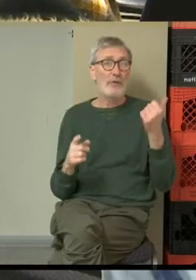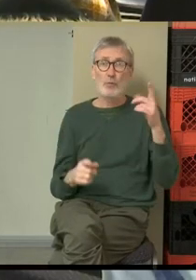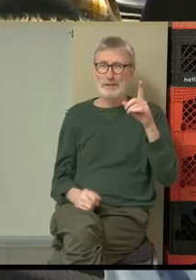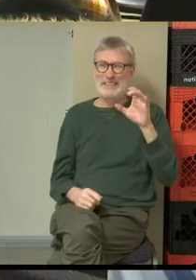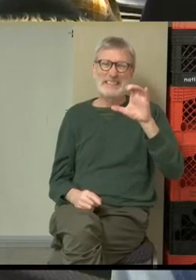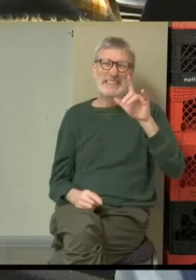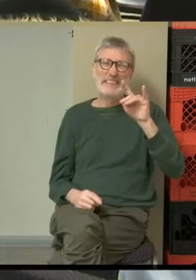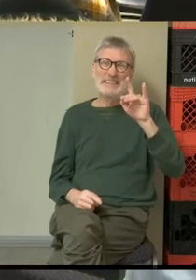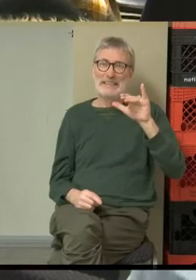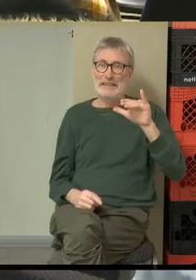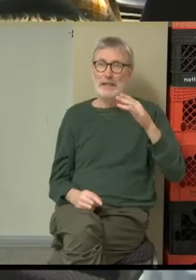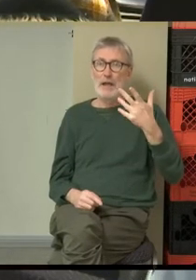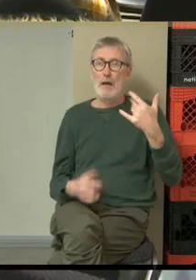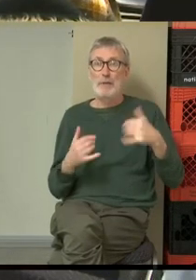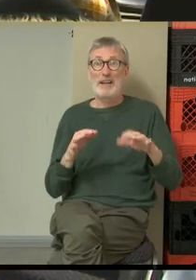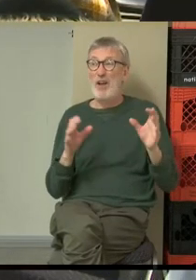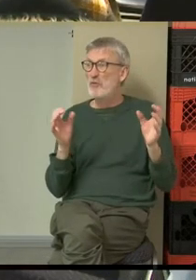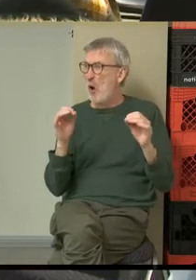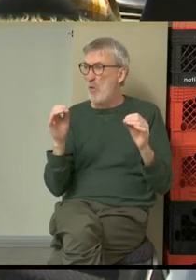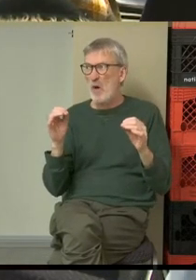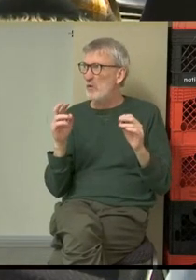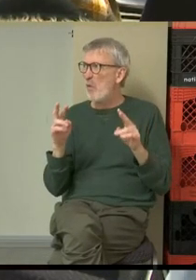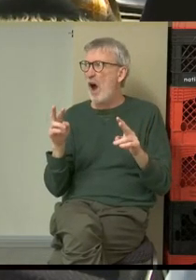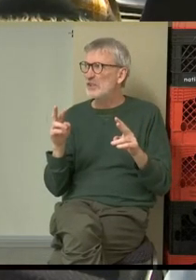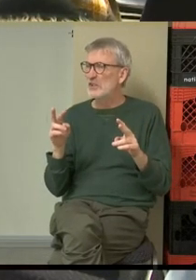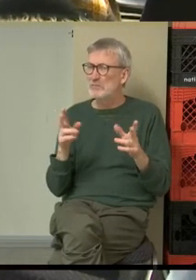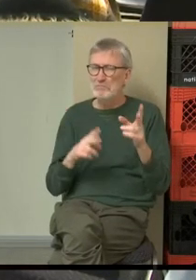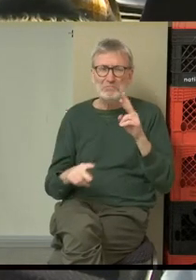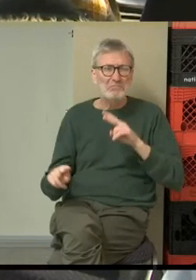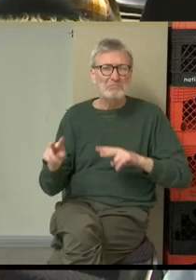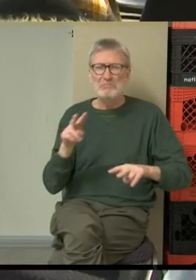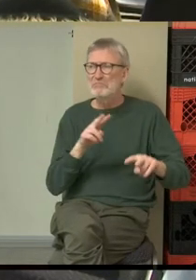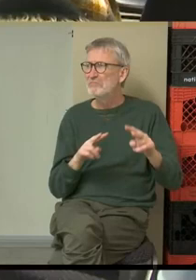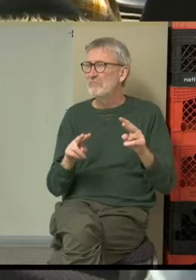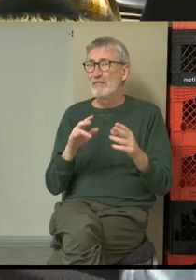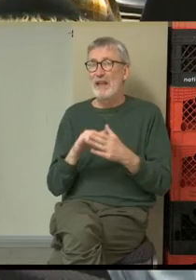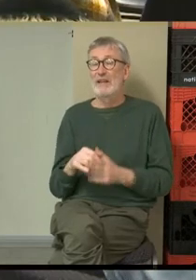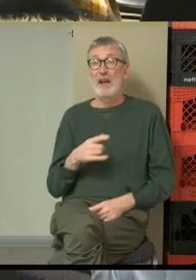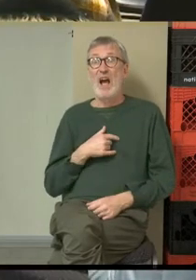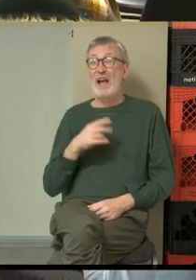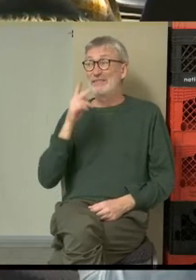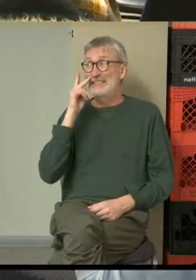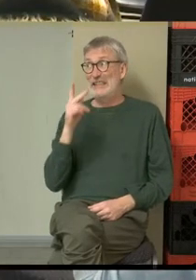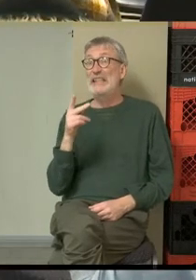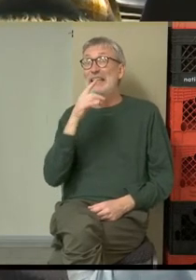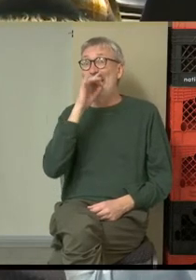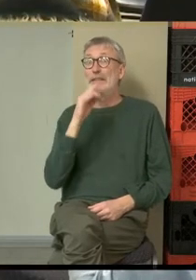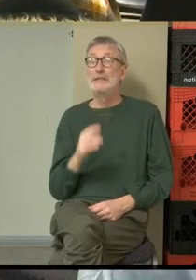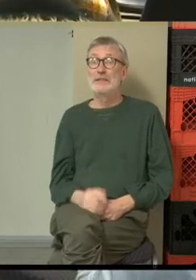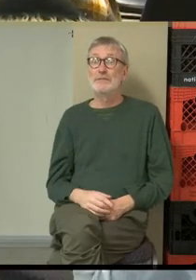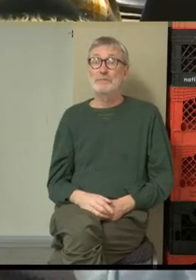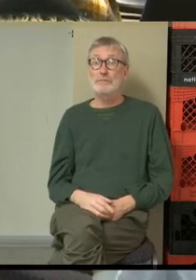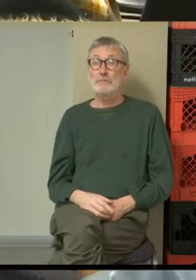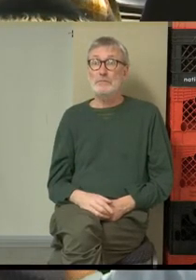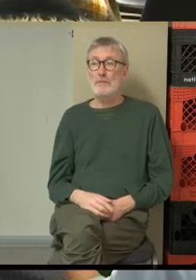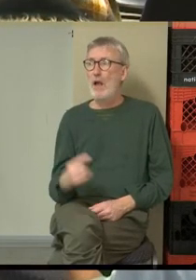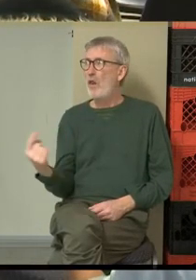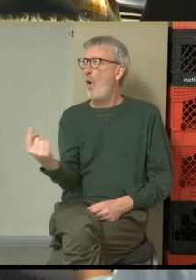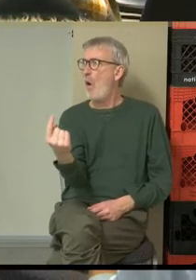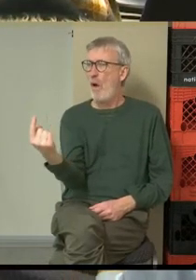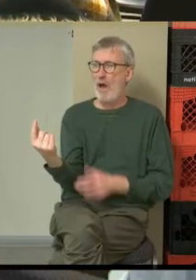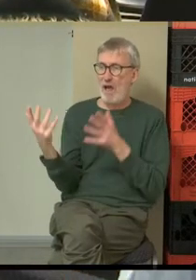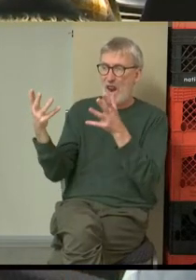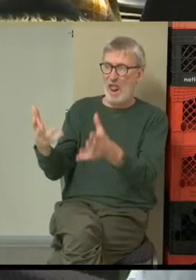playground. There's no one ever monitoring anything. And I've seen kids by